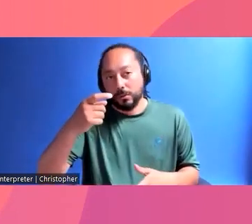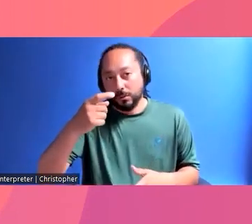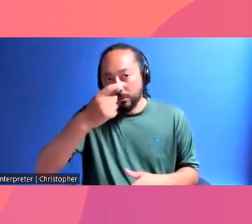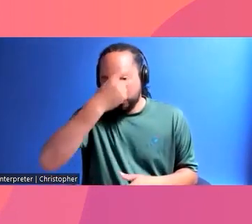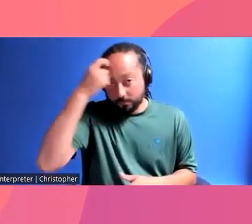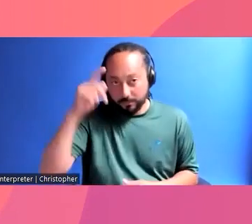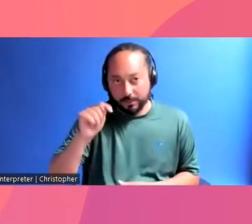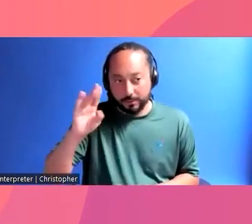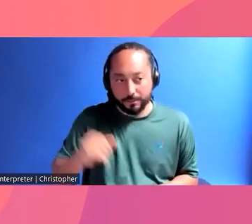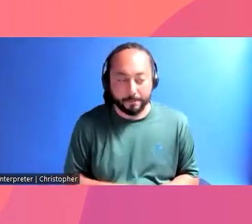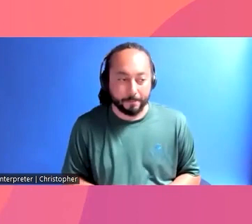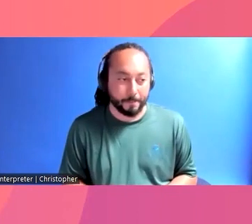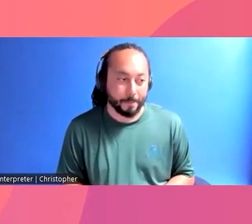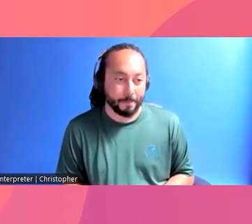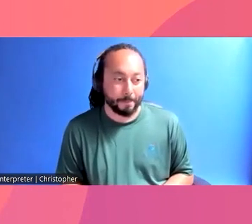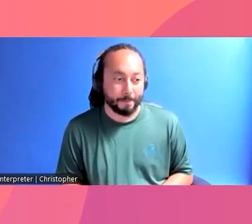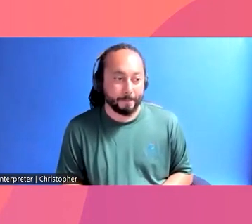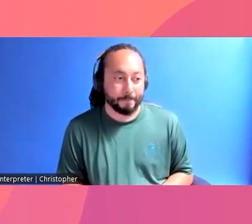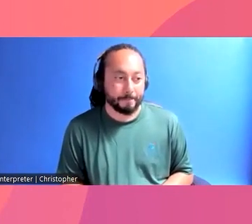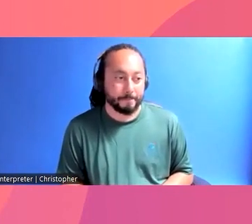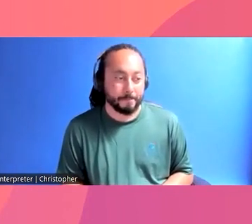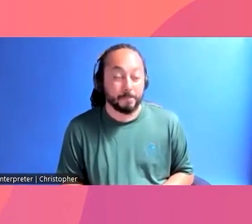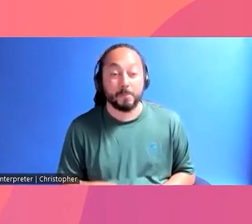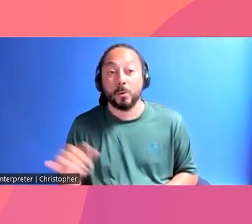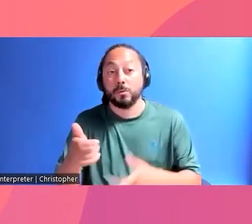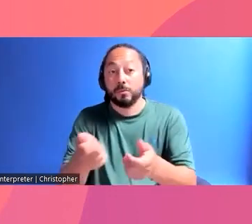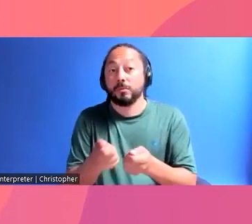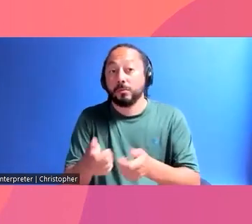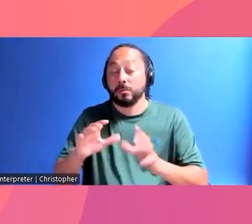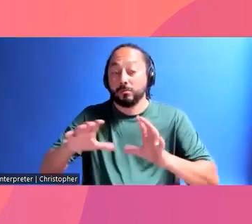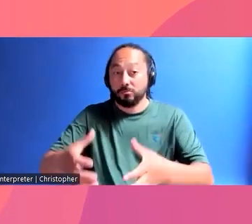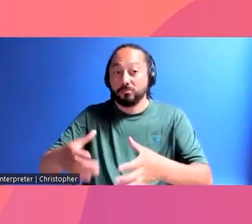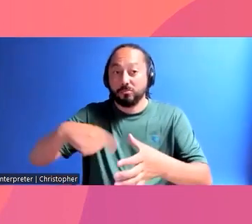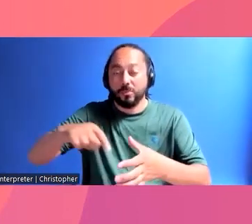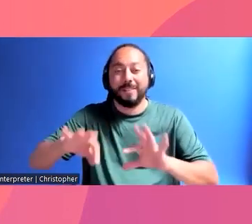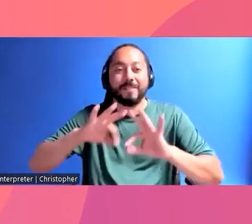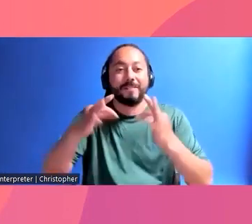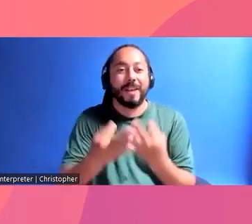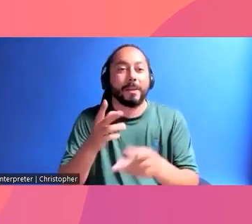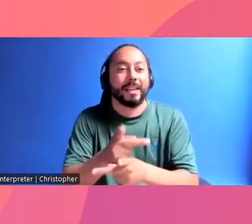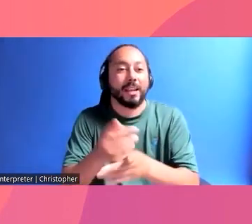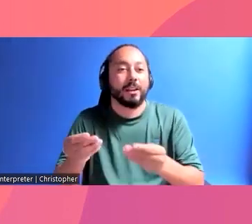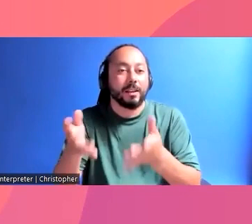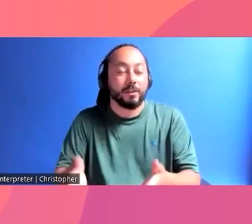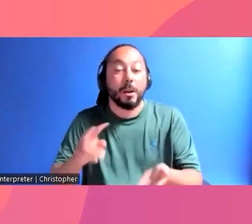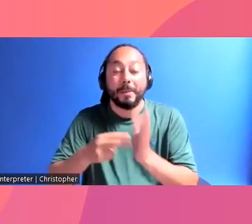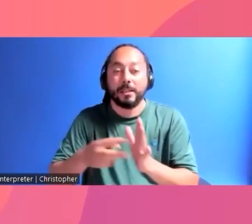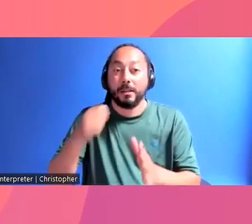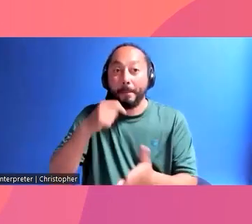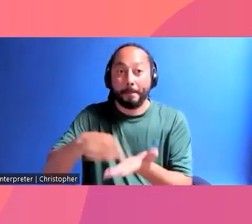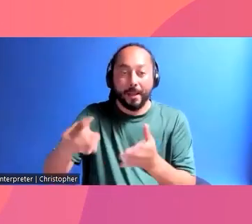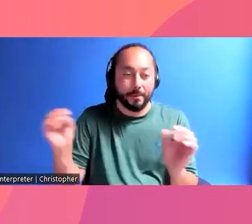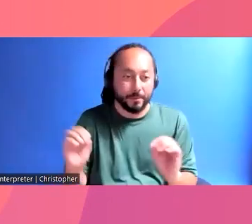We also recruited family caregivers, such as unpaid family members or friends, providing support